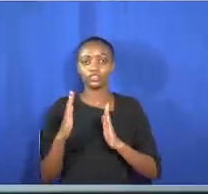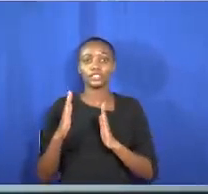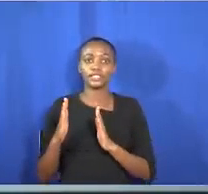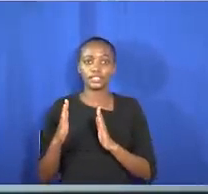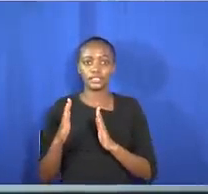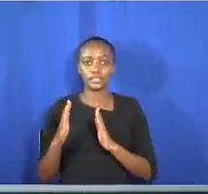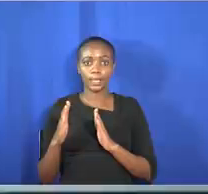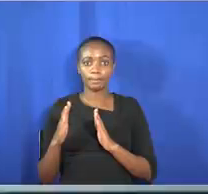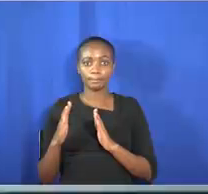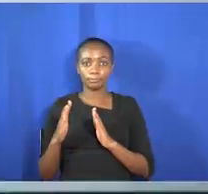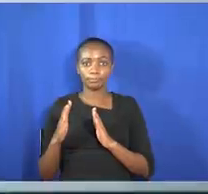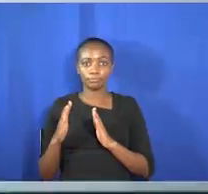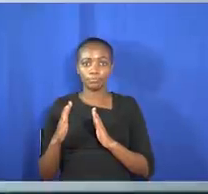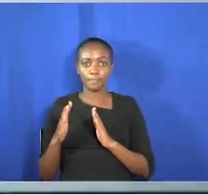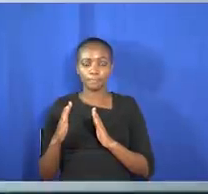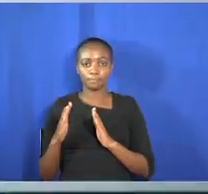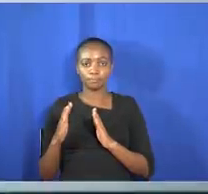offers opportunity.